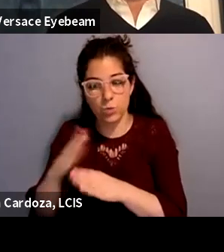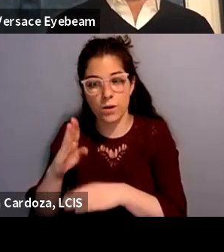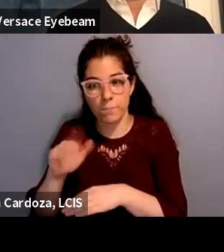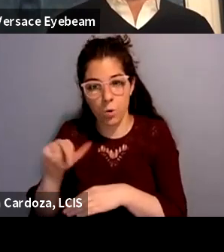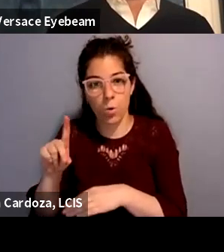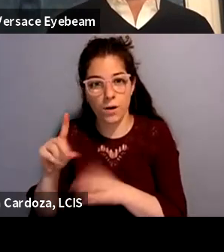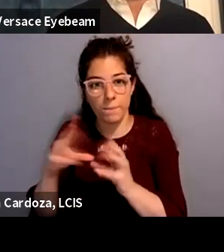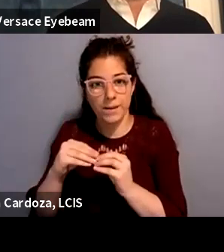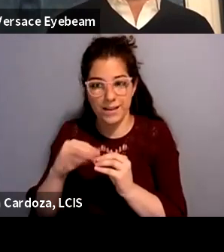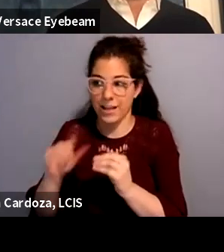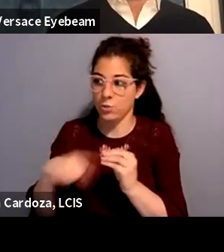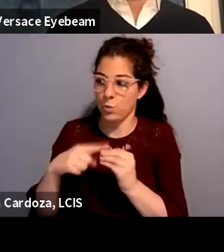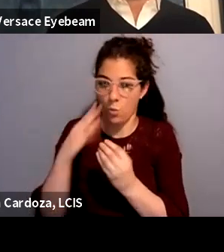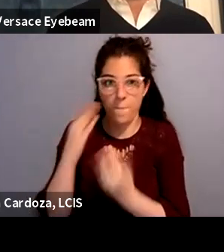meetings